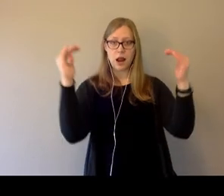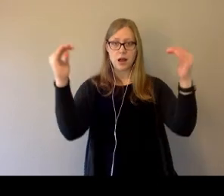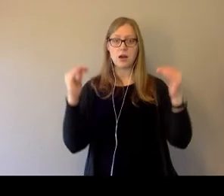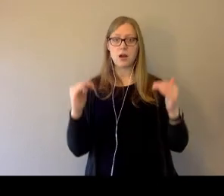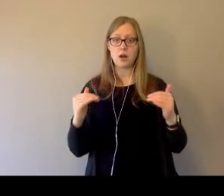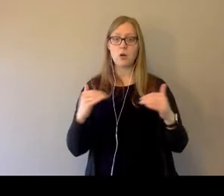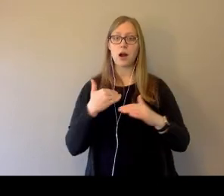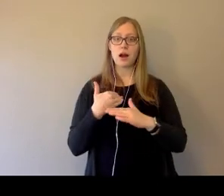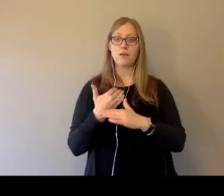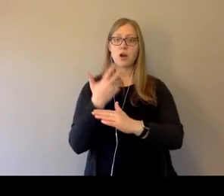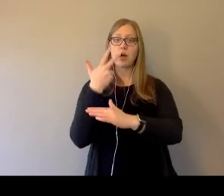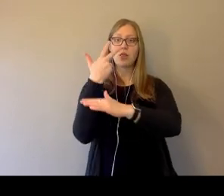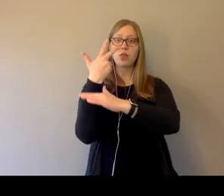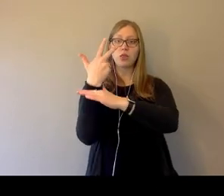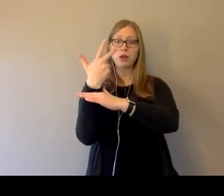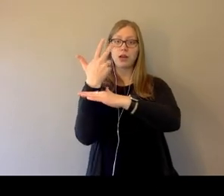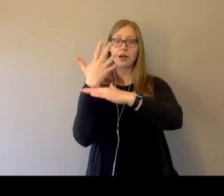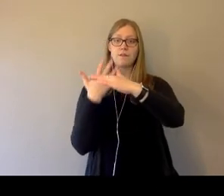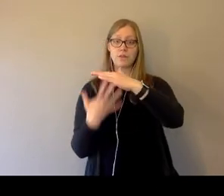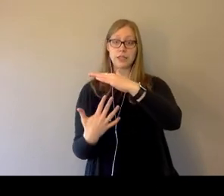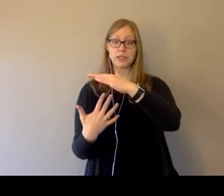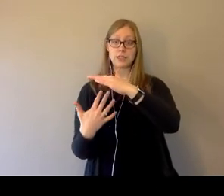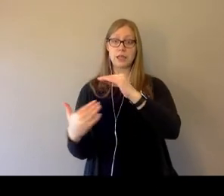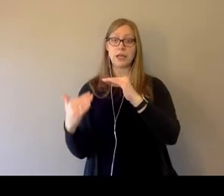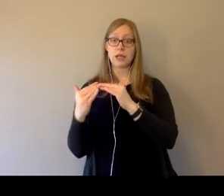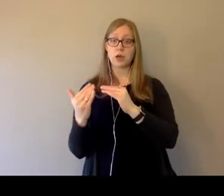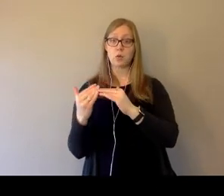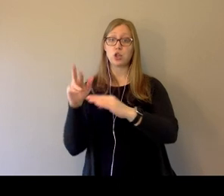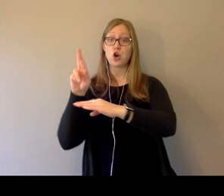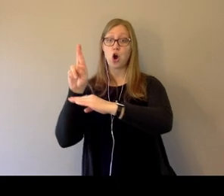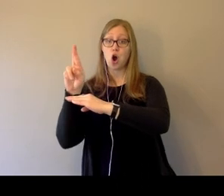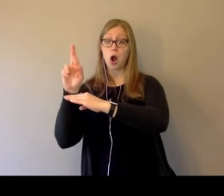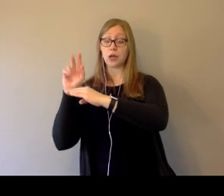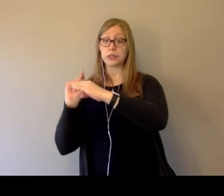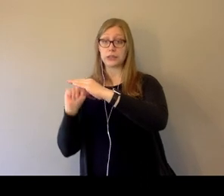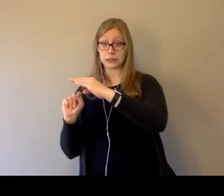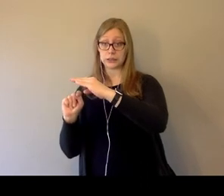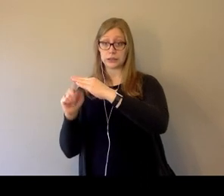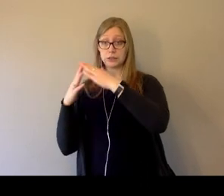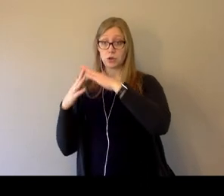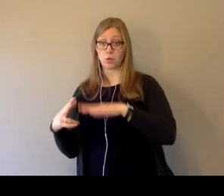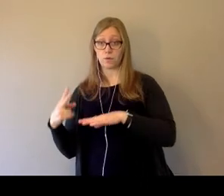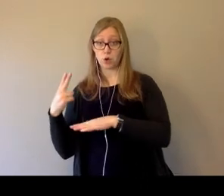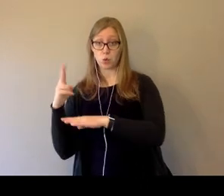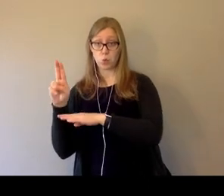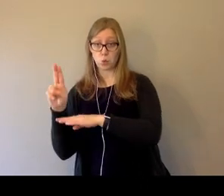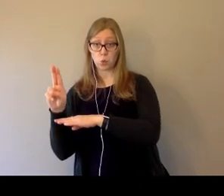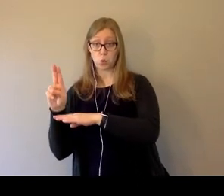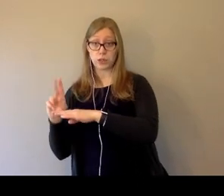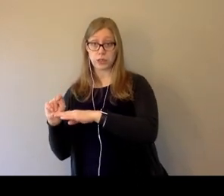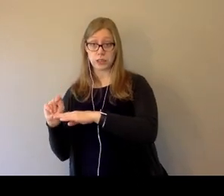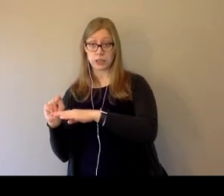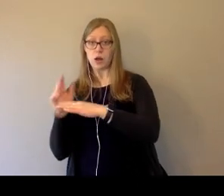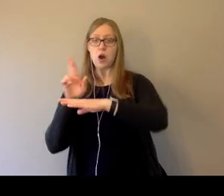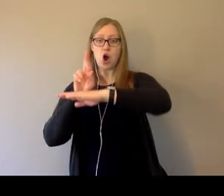3/5 equals RT over UT, and 3/5 also